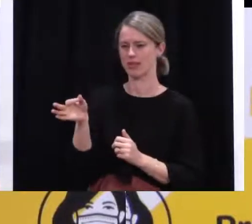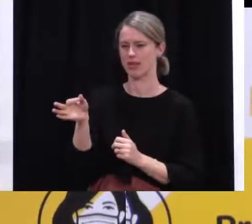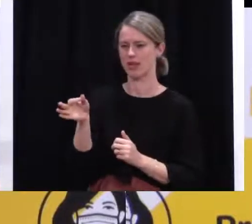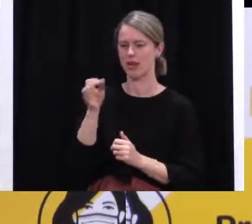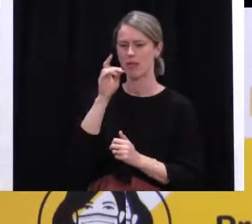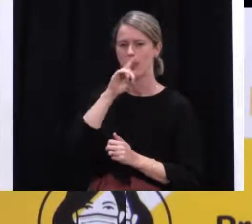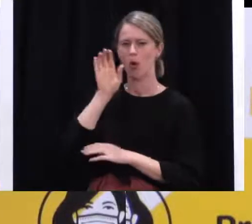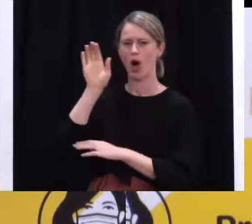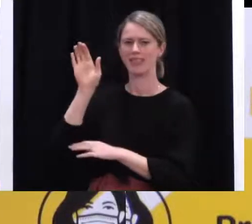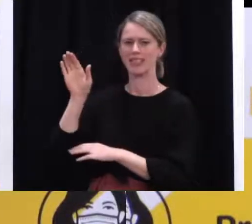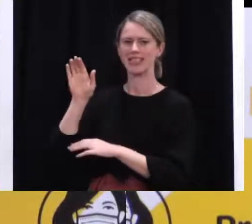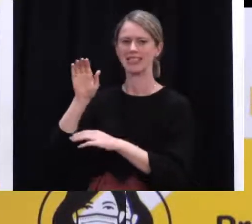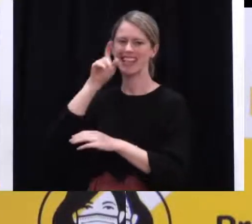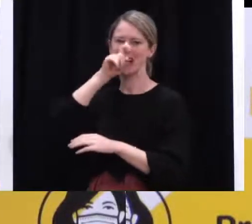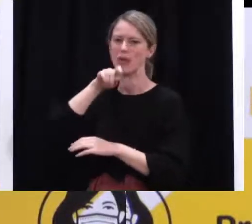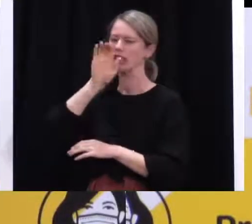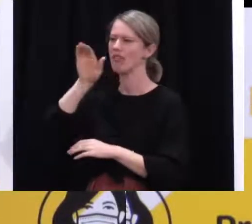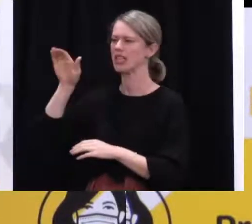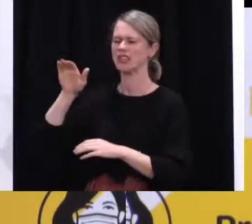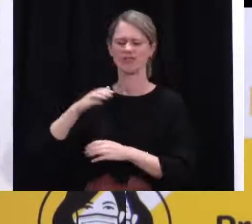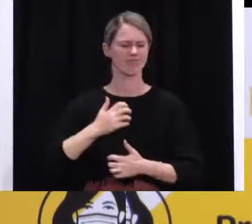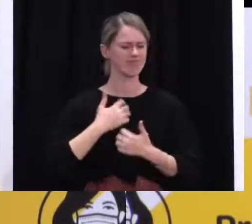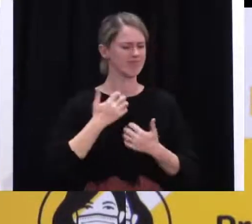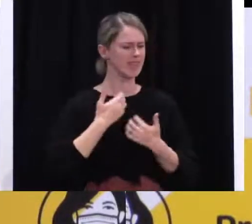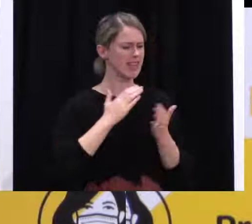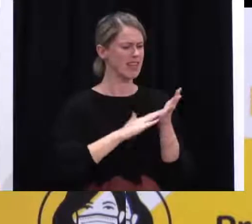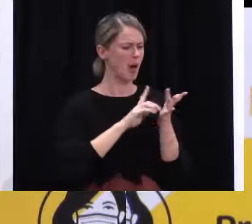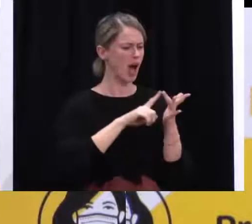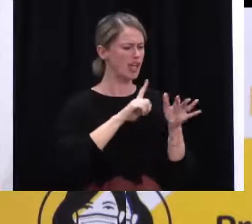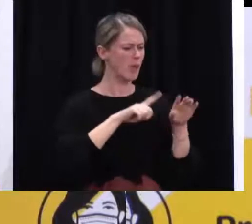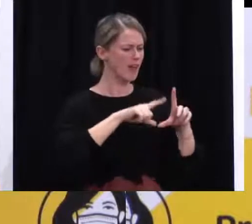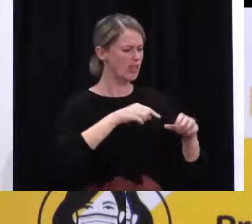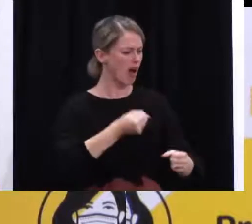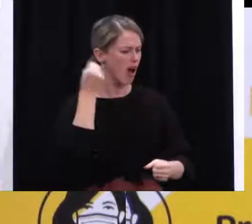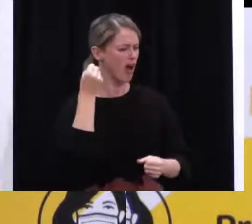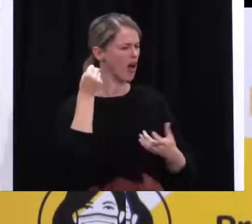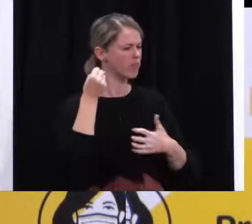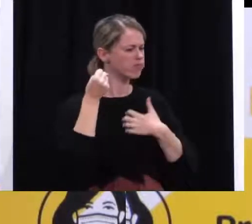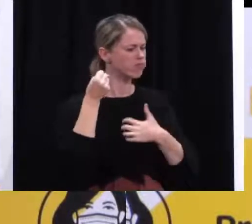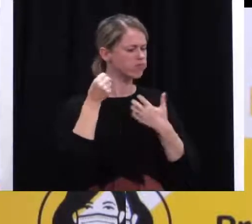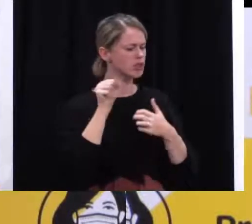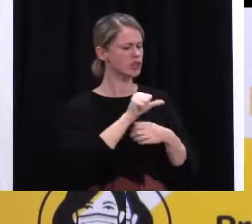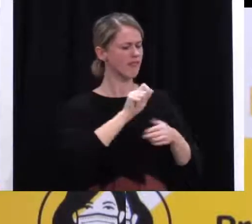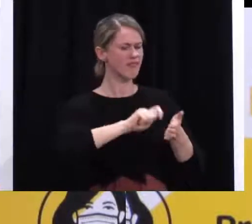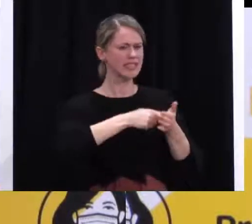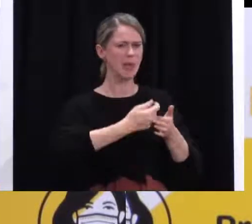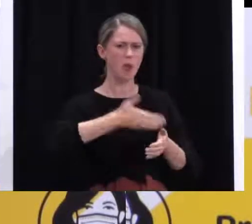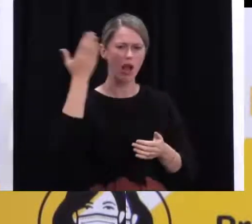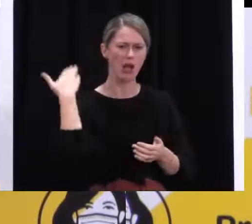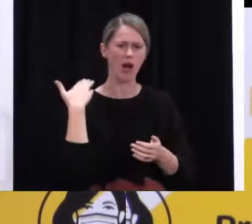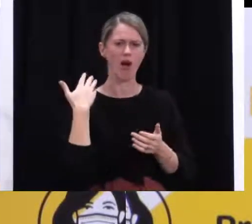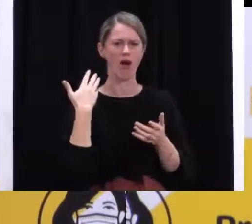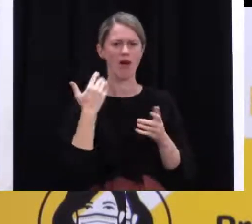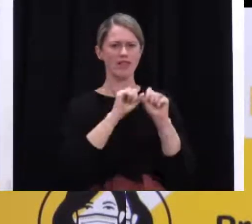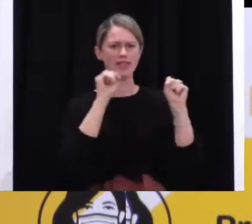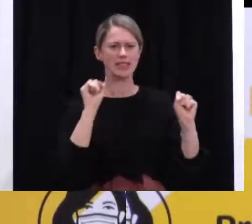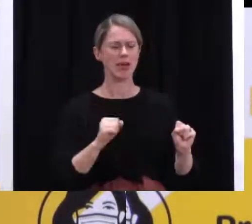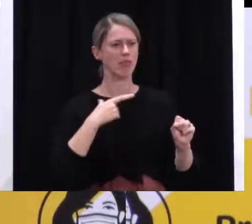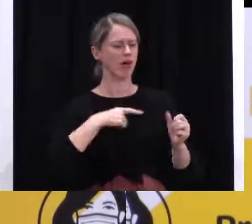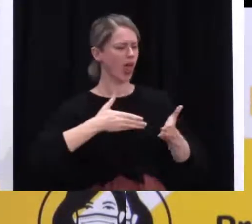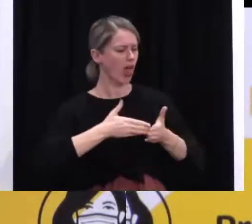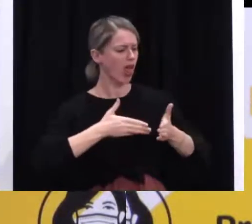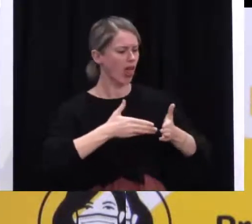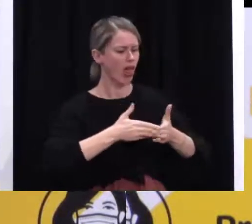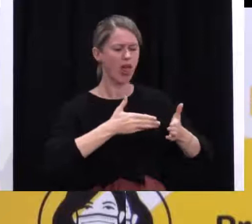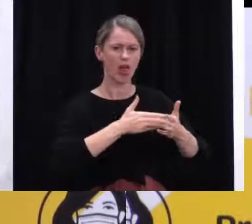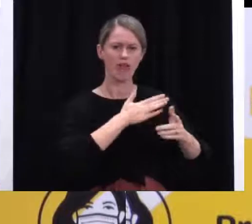frustration in this pause of the MIQ voucher system. Is this something that the government should have fixed a long time ago, the whole system, because there's been stress in the